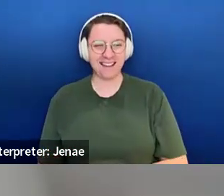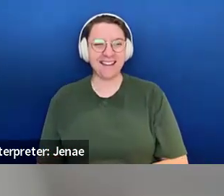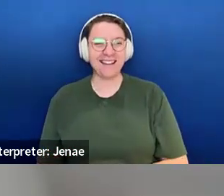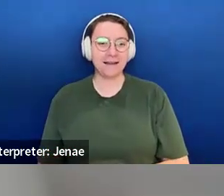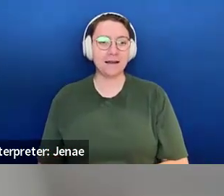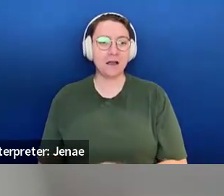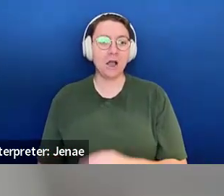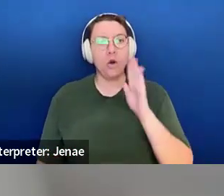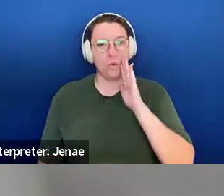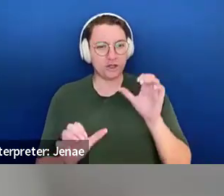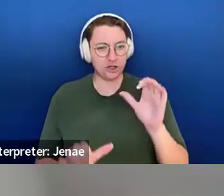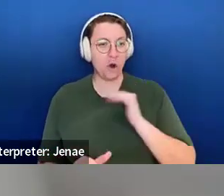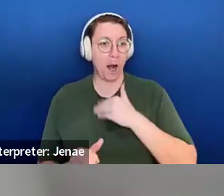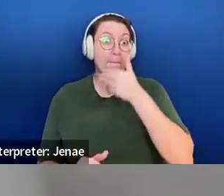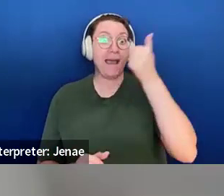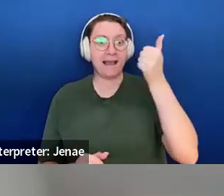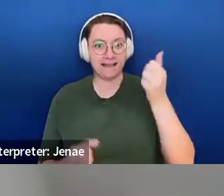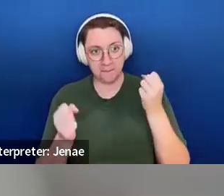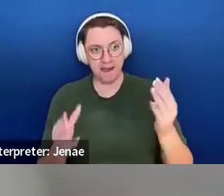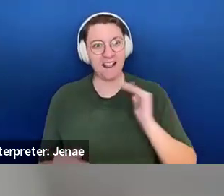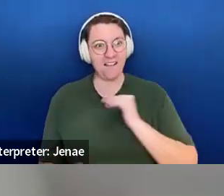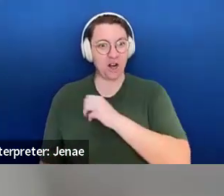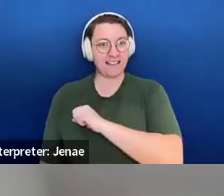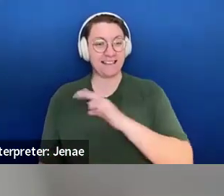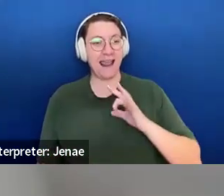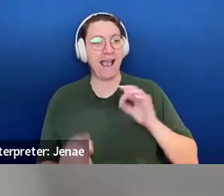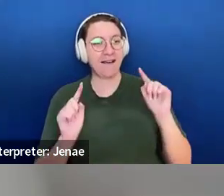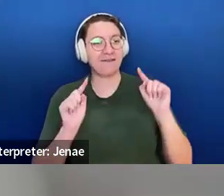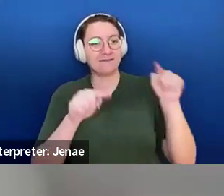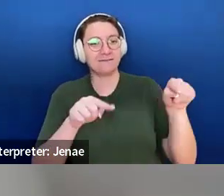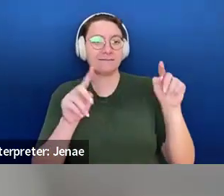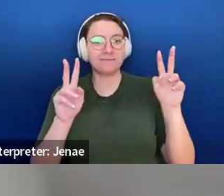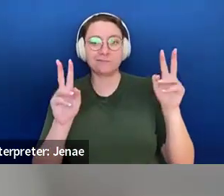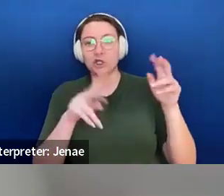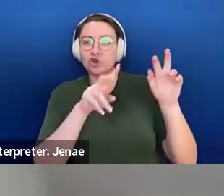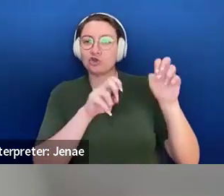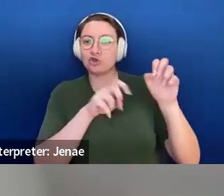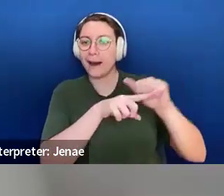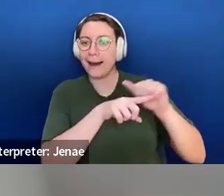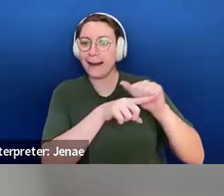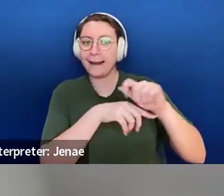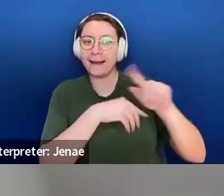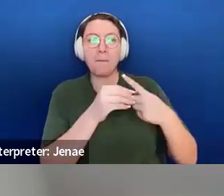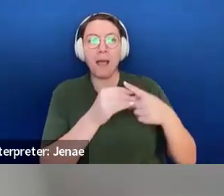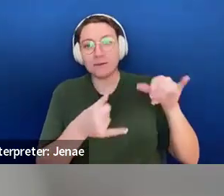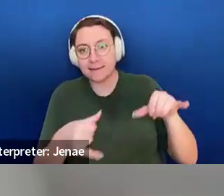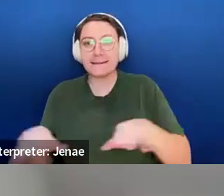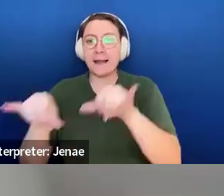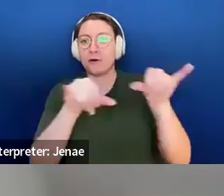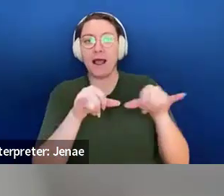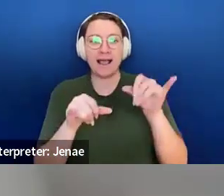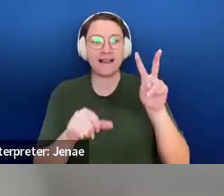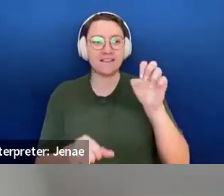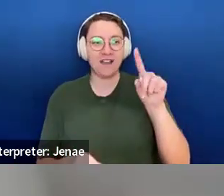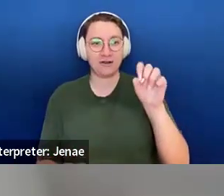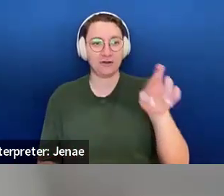do our very best. Many of our staff attended a training about standardized vendorization yesterday from the